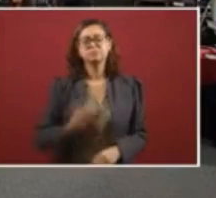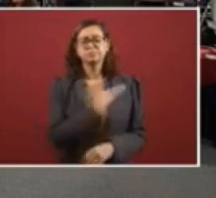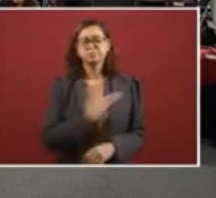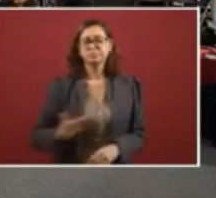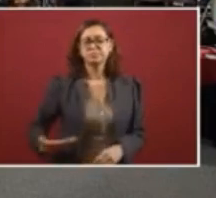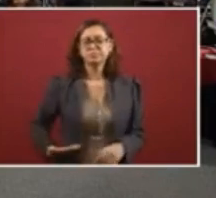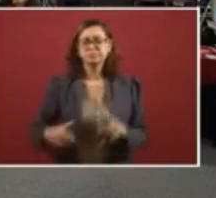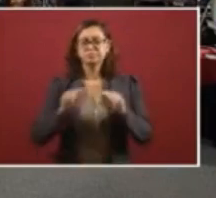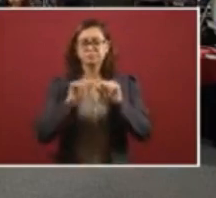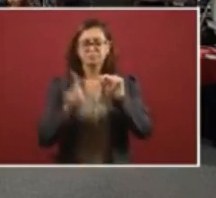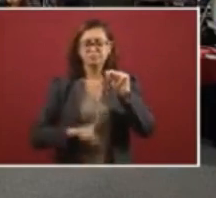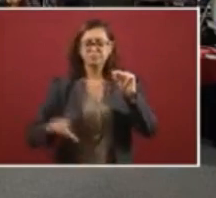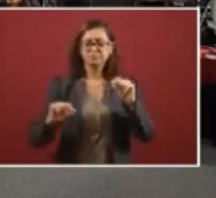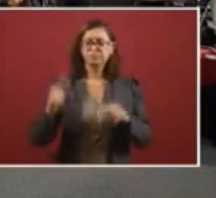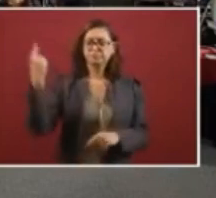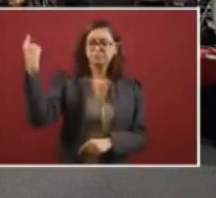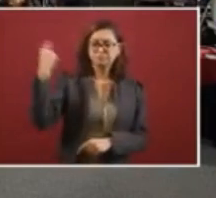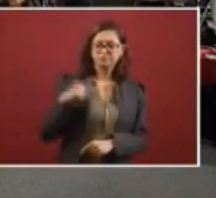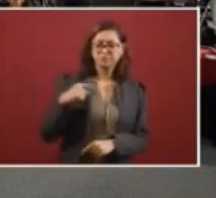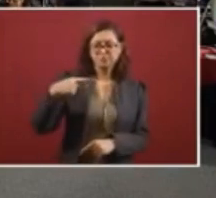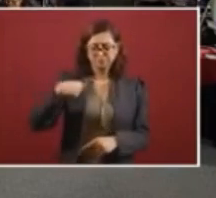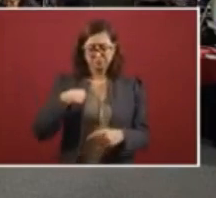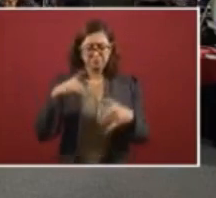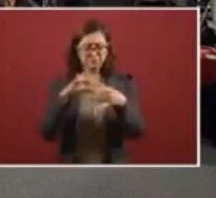to look into that.